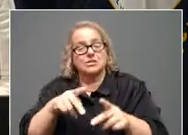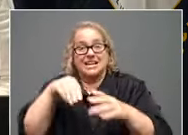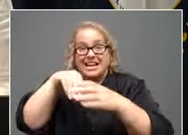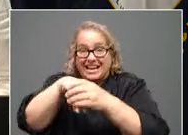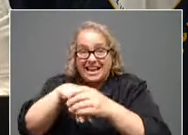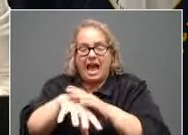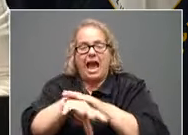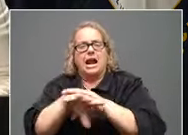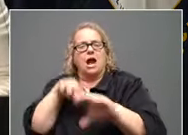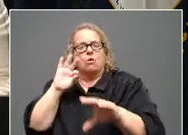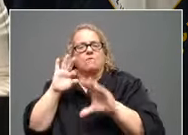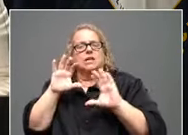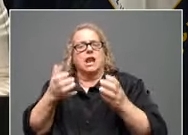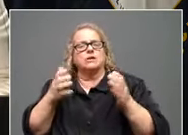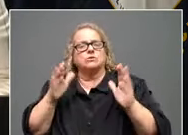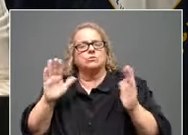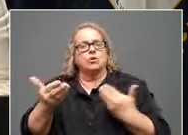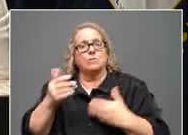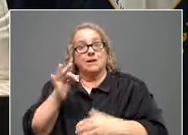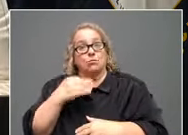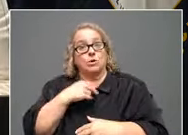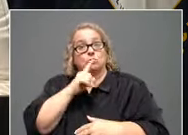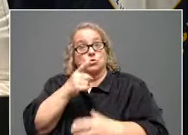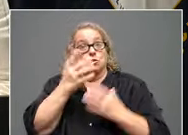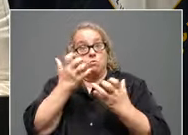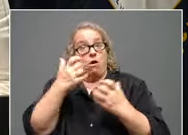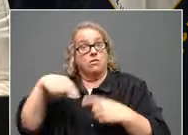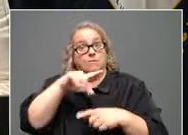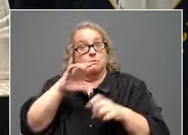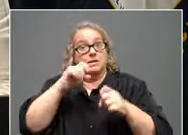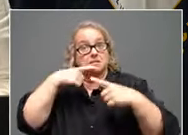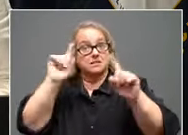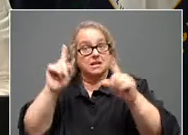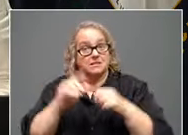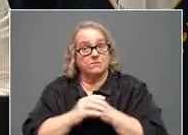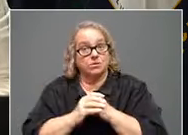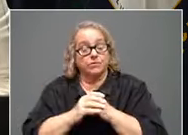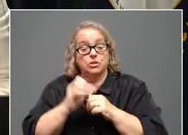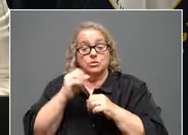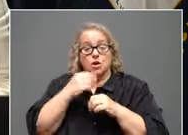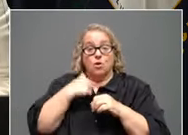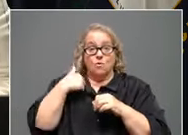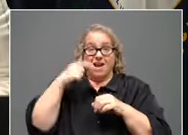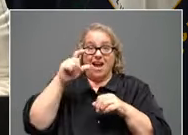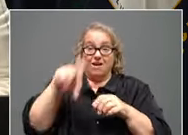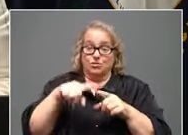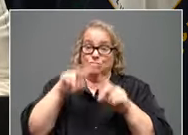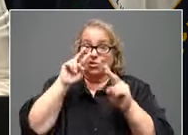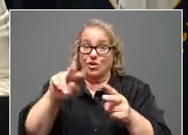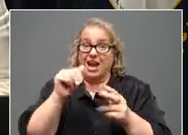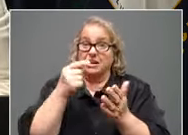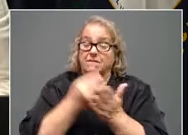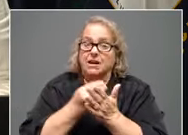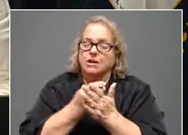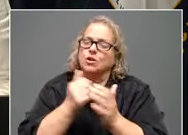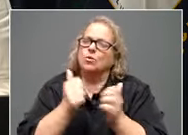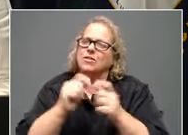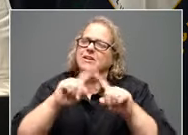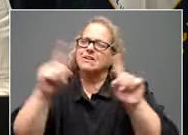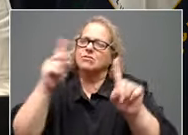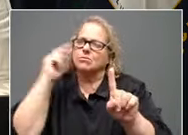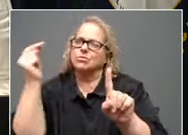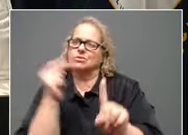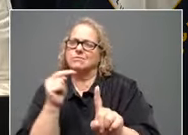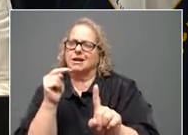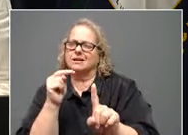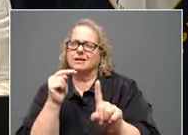classroom, if we truly want them to be successful. And so we have to take a look at this funding through fresh eyes and this new perspective